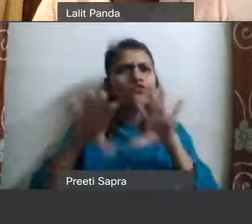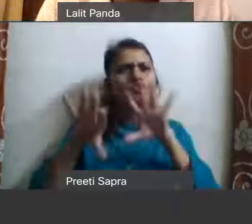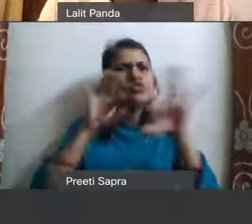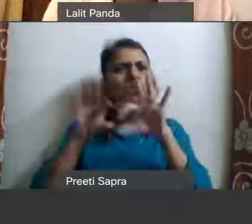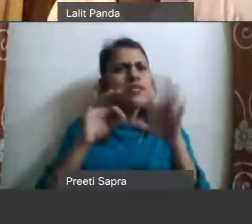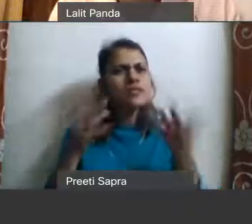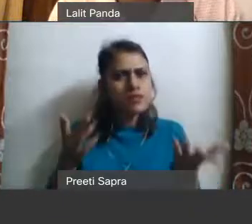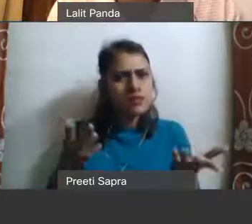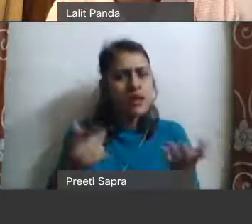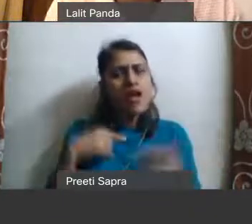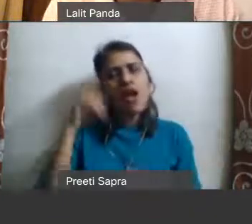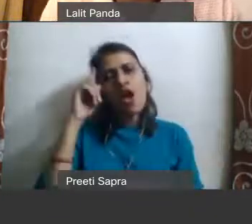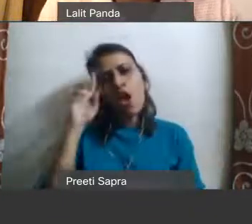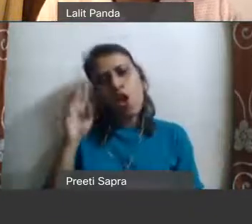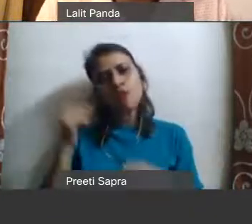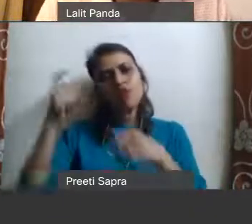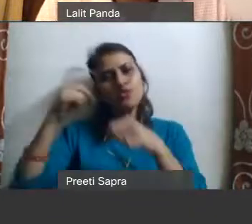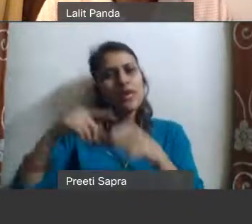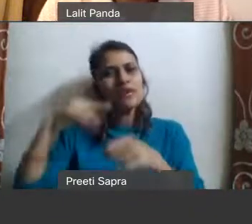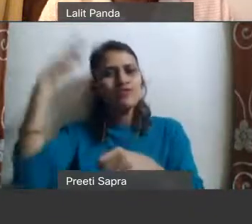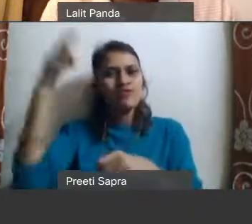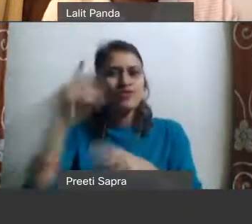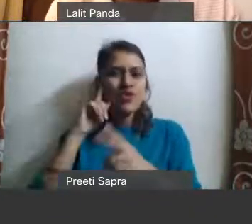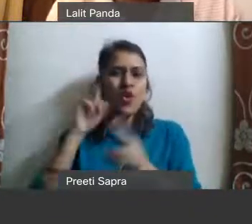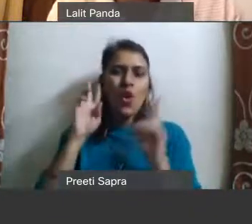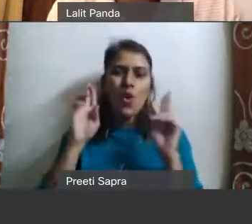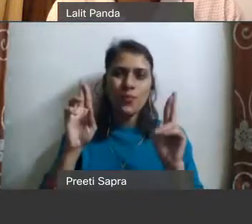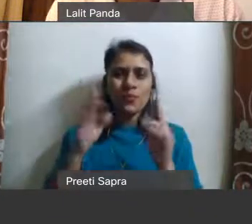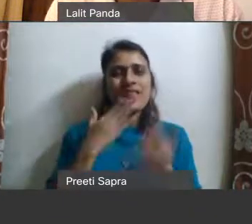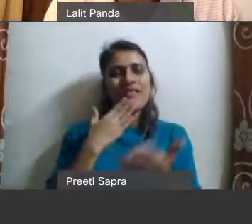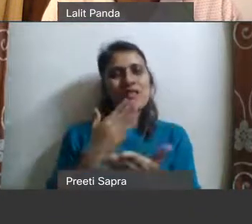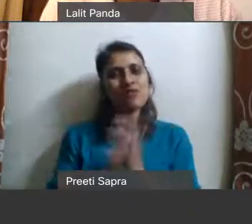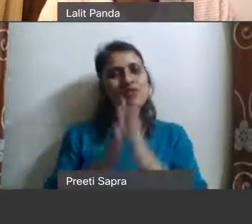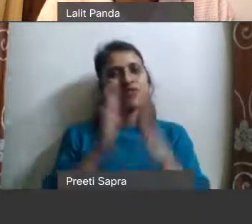I hope you can all join us for our next edition. Thank you so much,